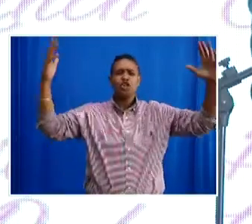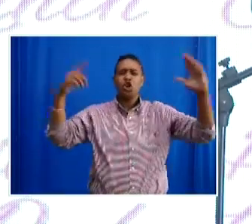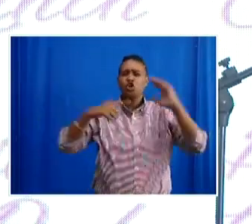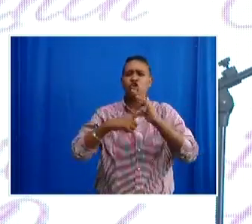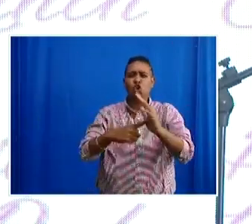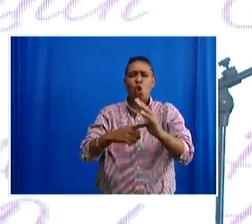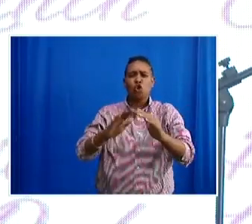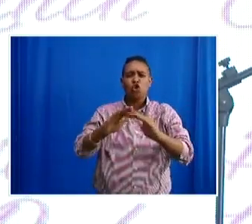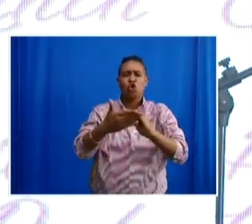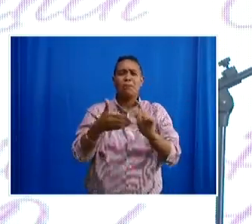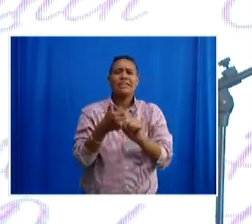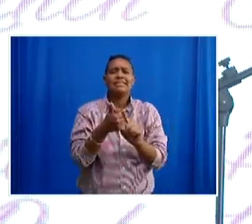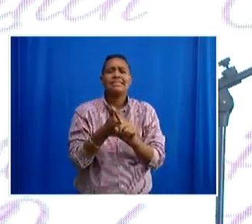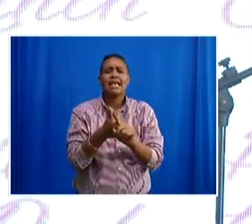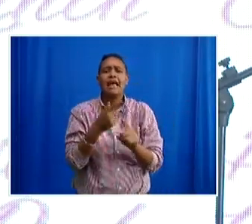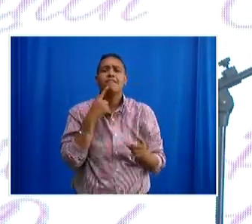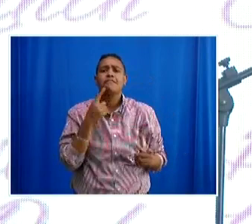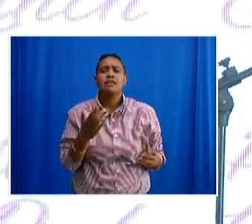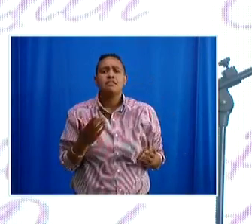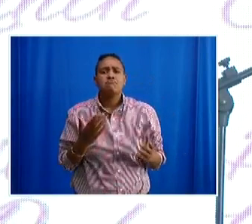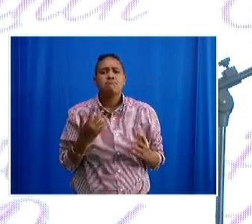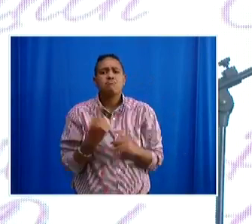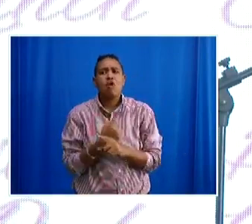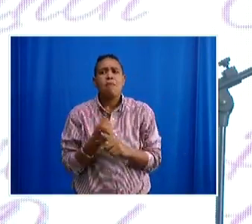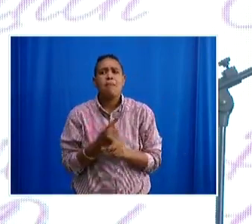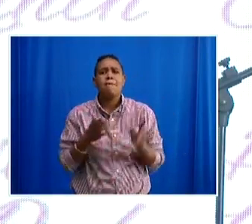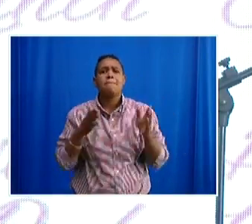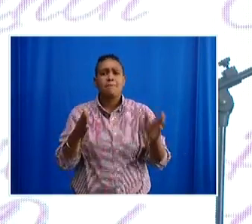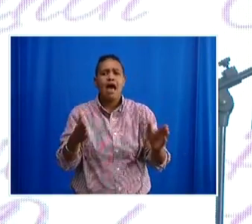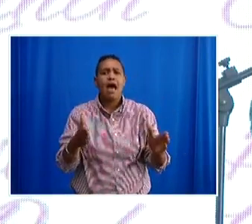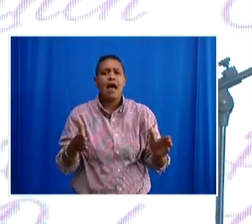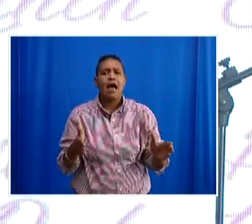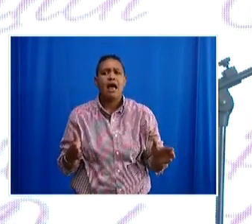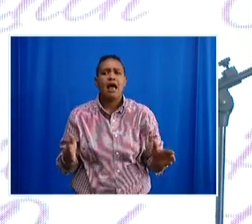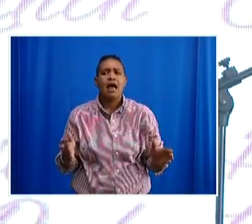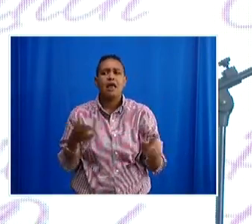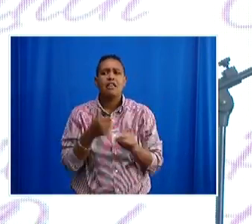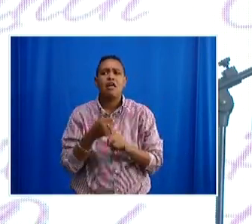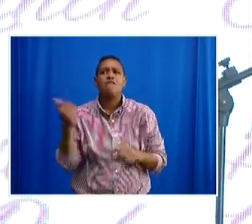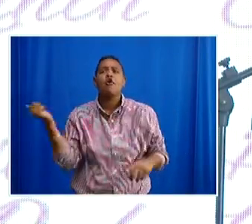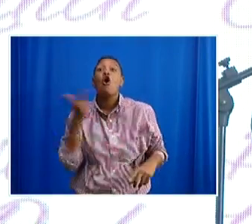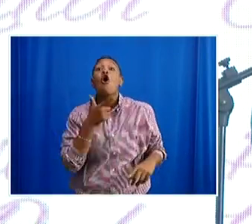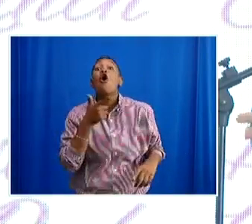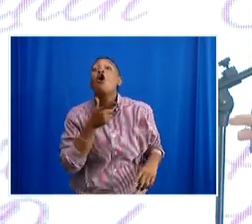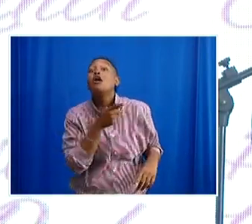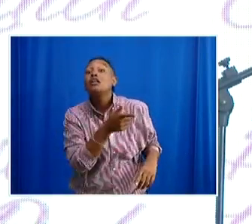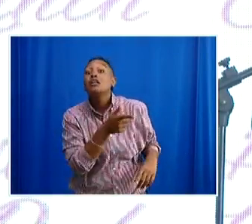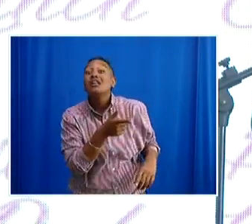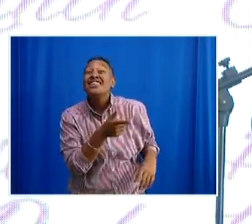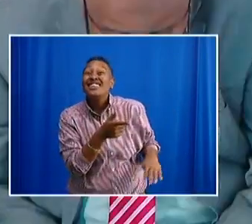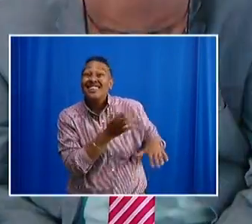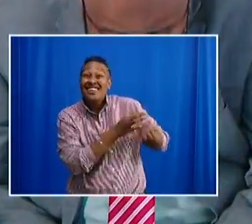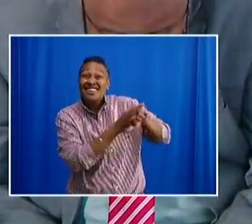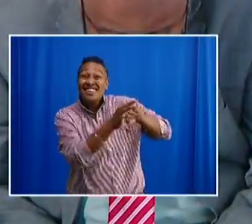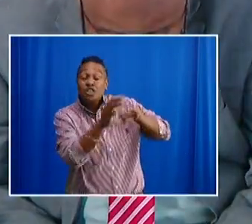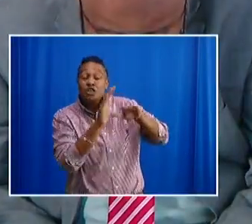showed that Jamaica was in the probable path of all of those